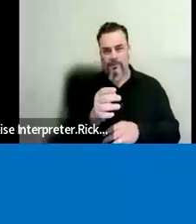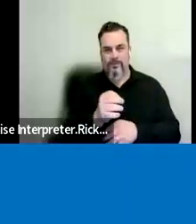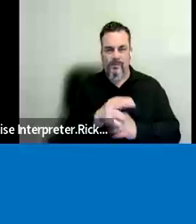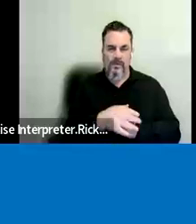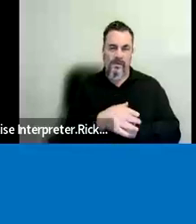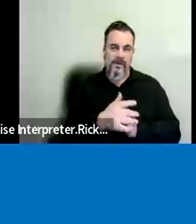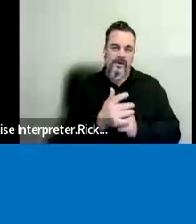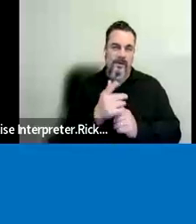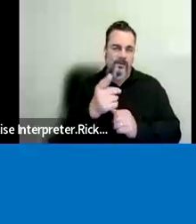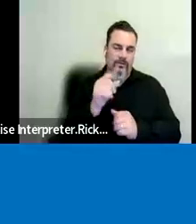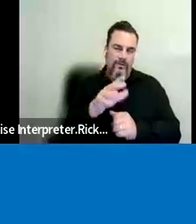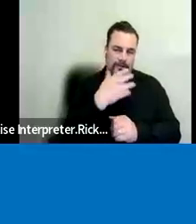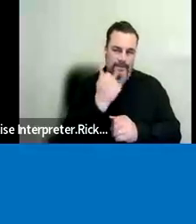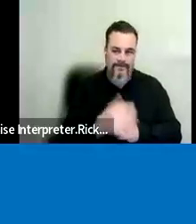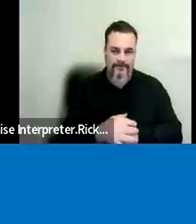you do your best.